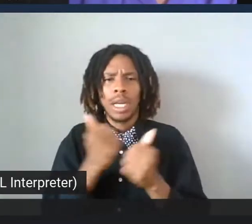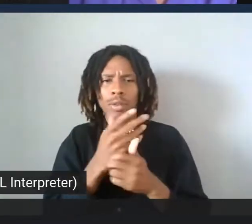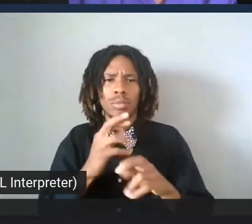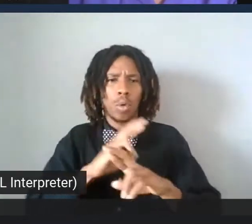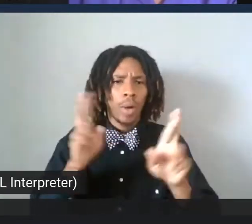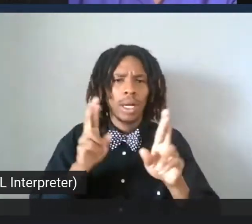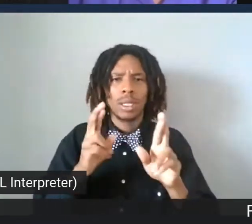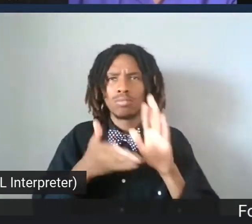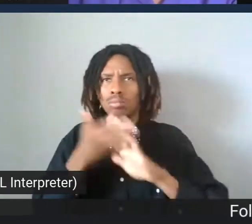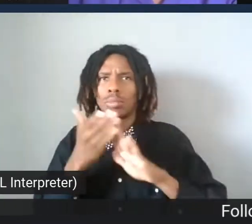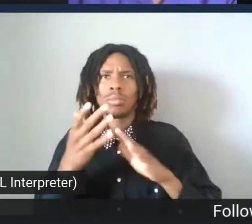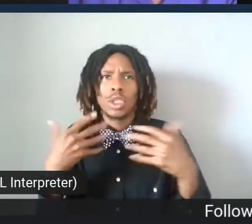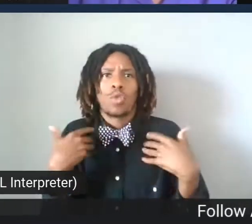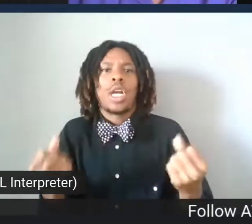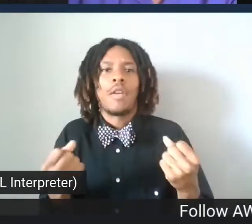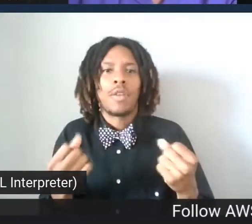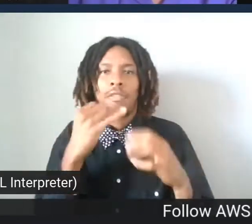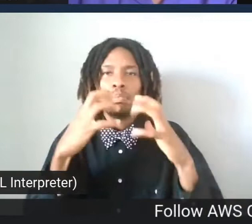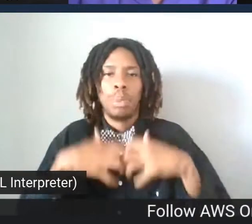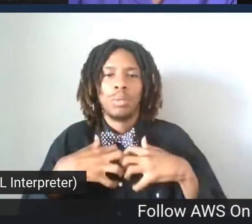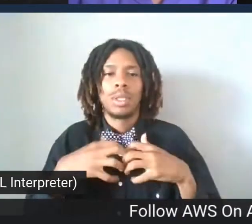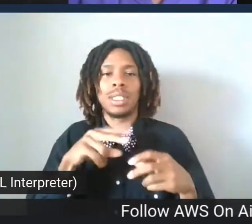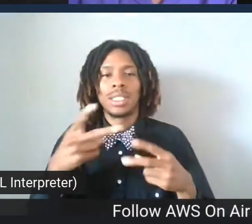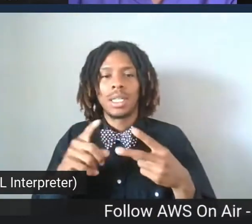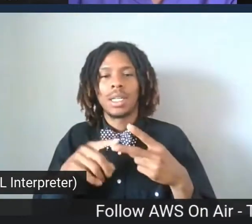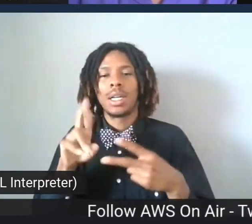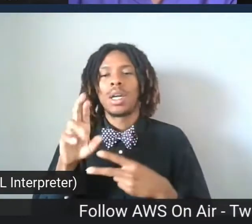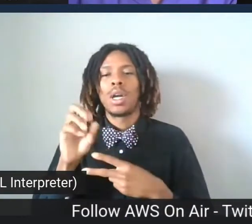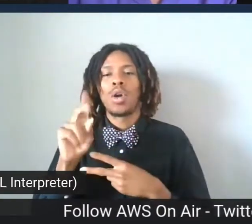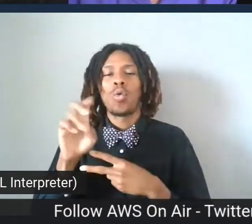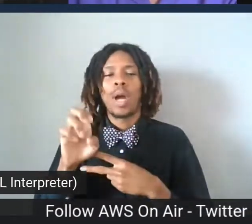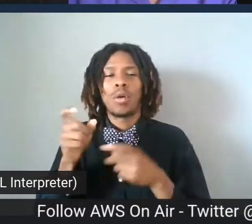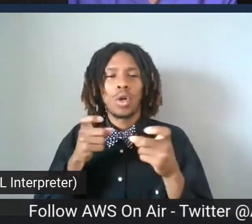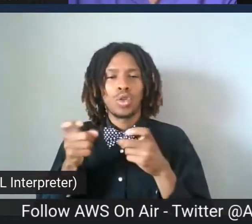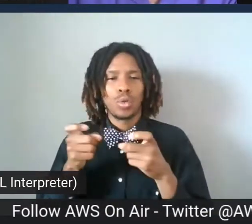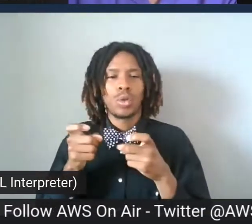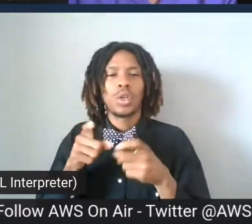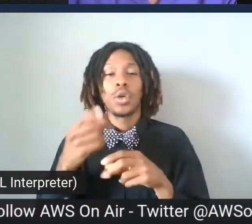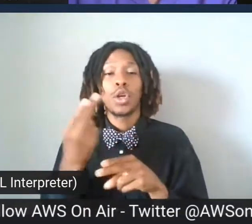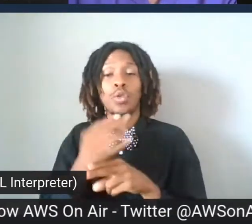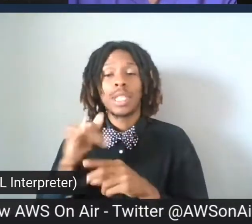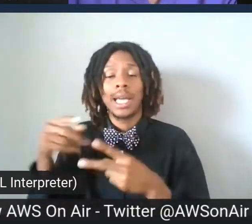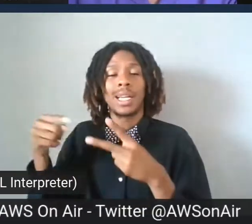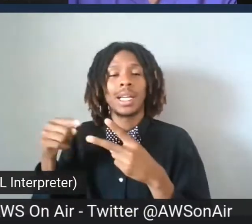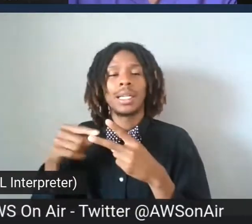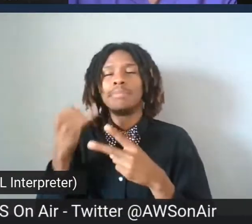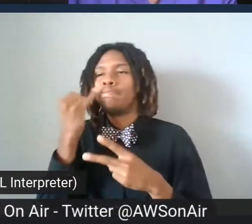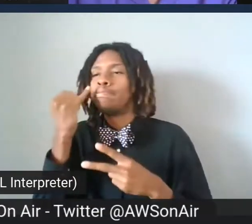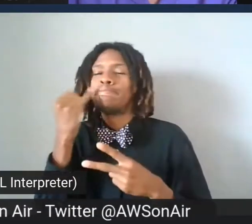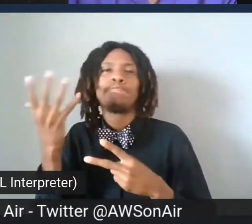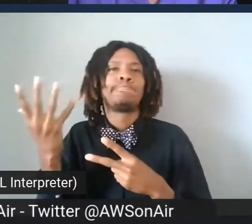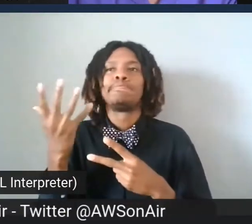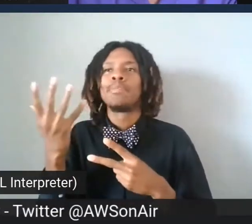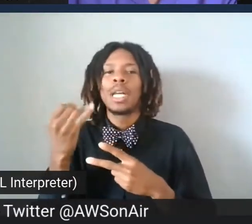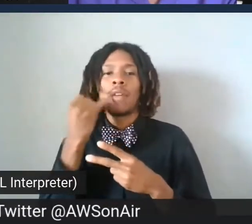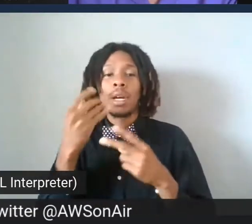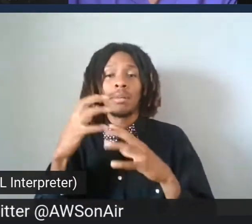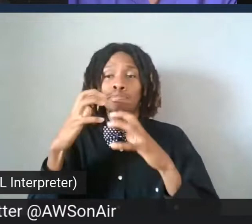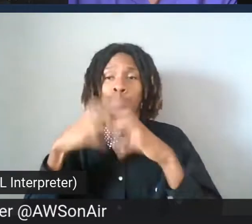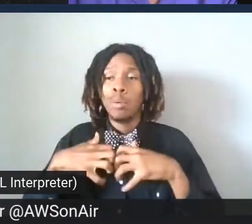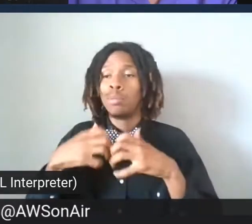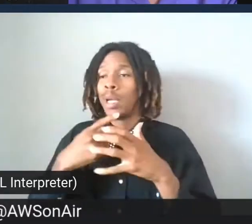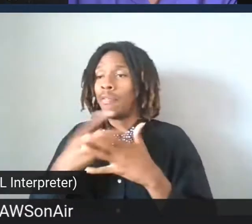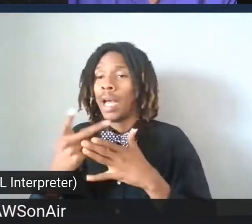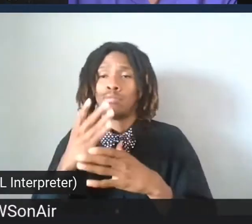to recover. And the second thing is routing controls. And that is what you can use in case there is any failure or